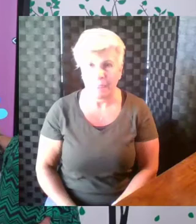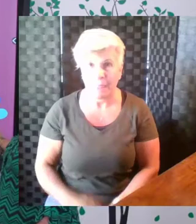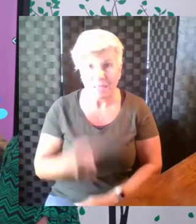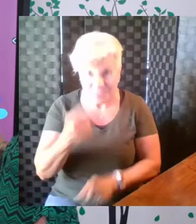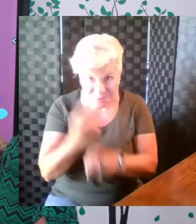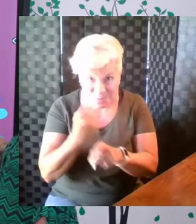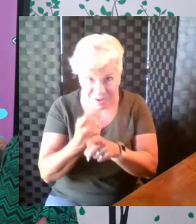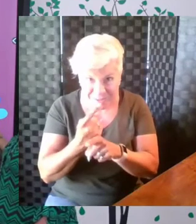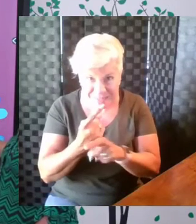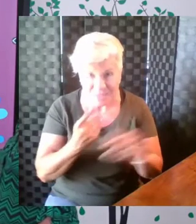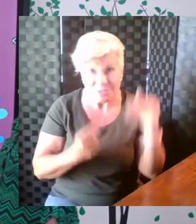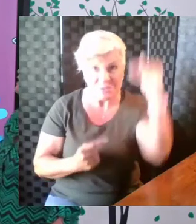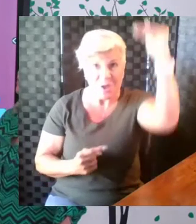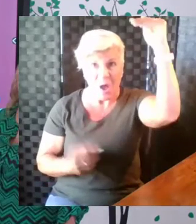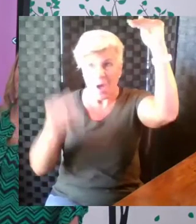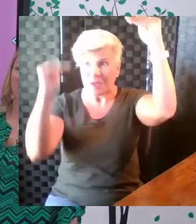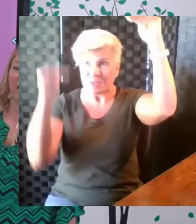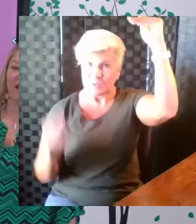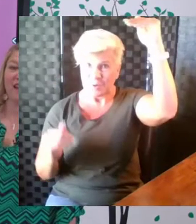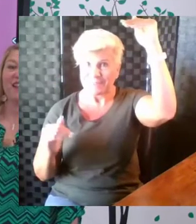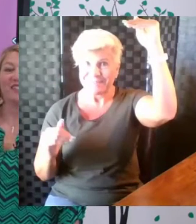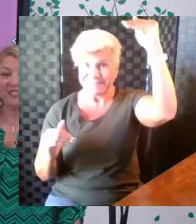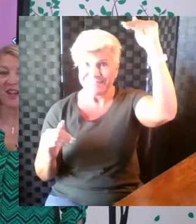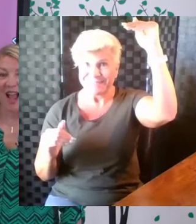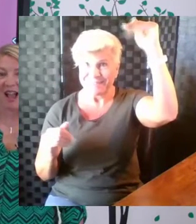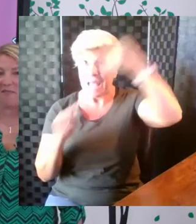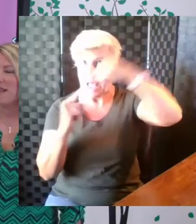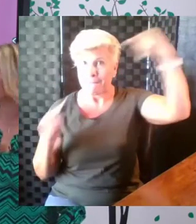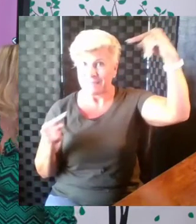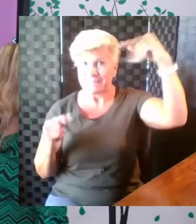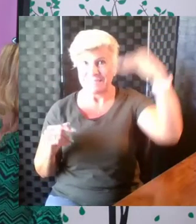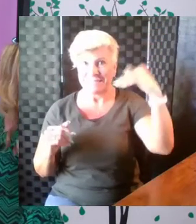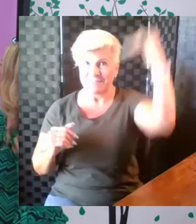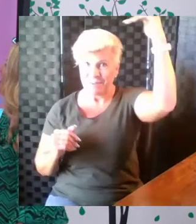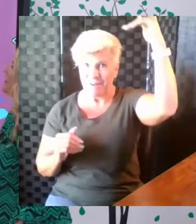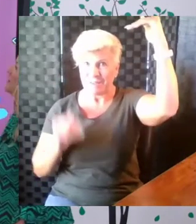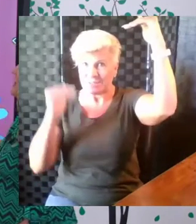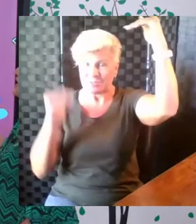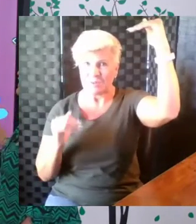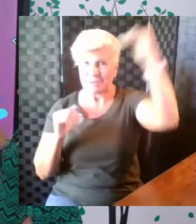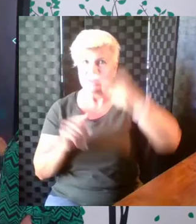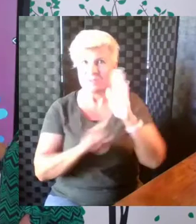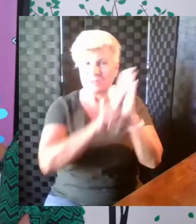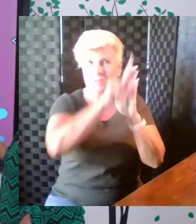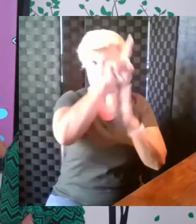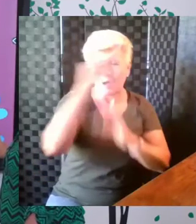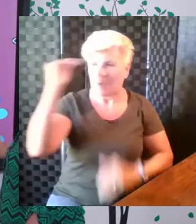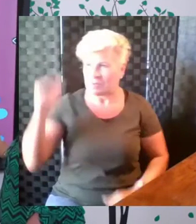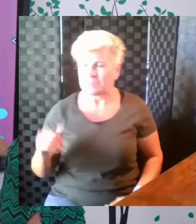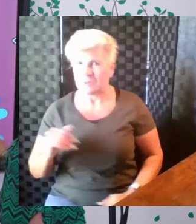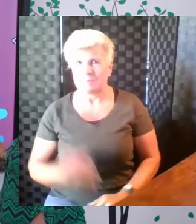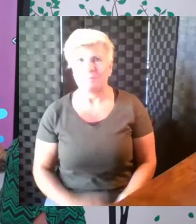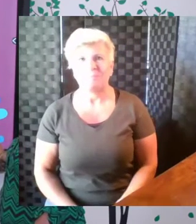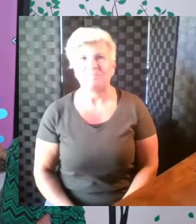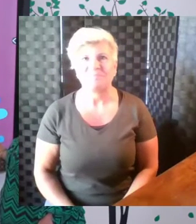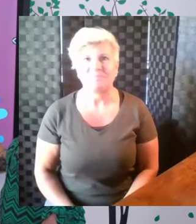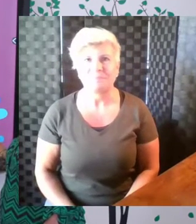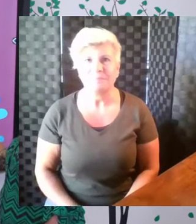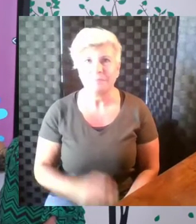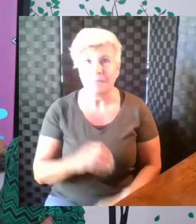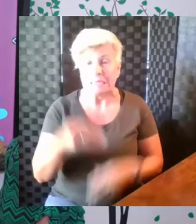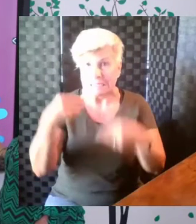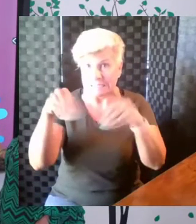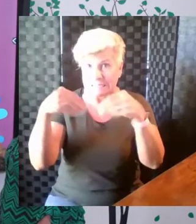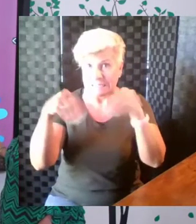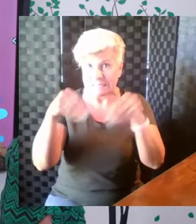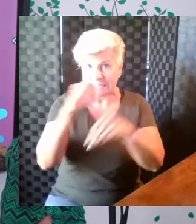That's correct. Tall and short. Good job. Let's try another one.